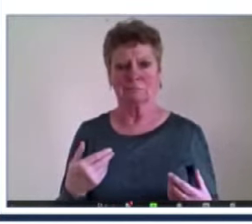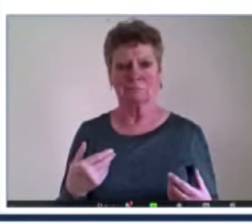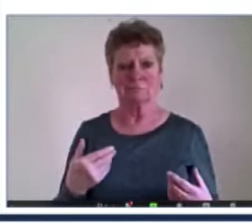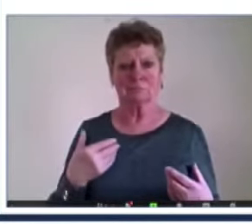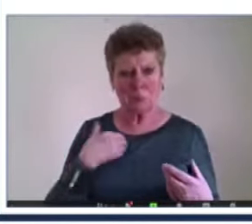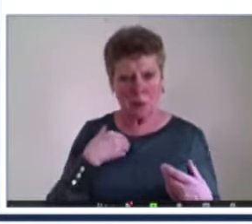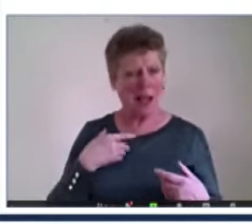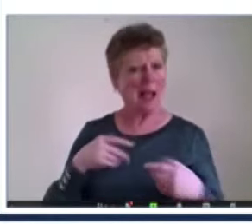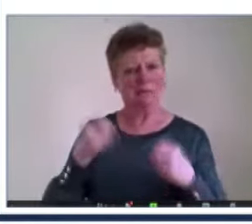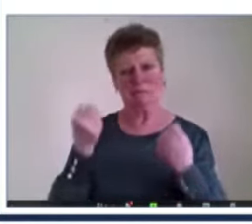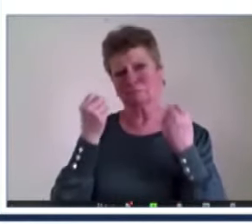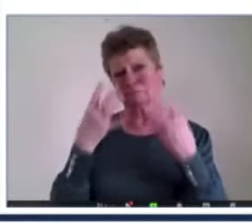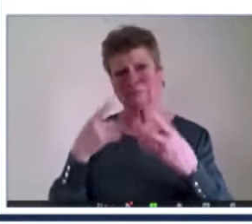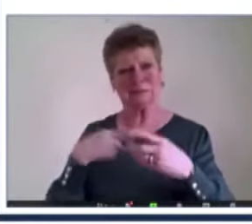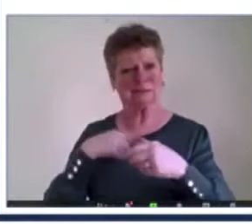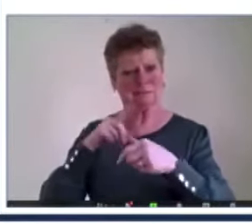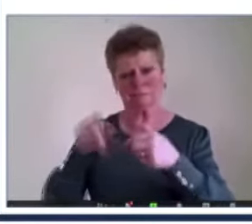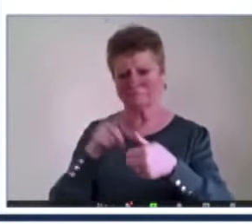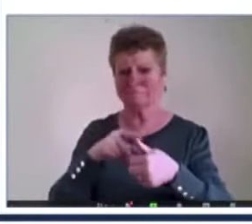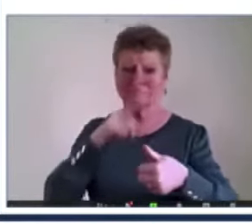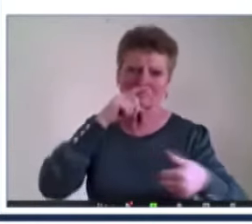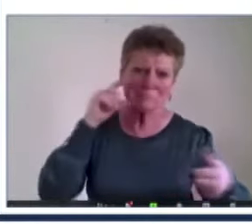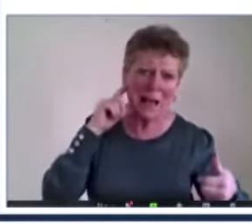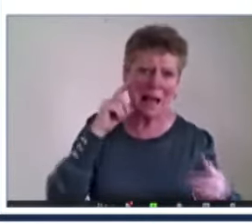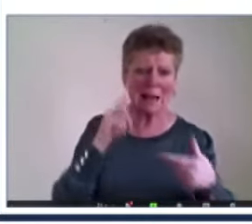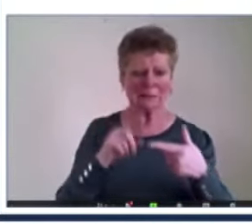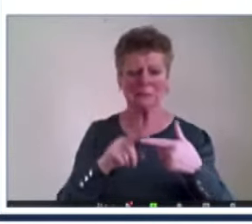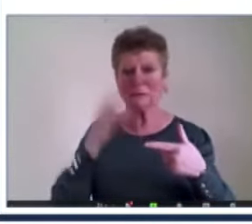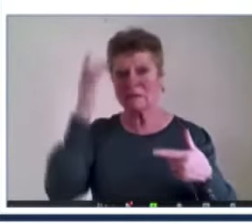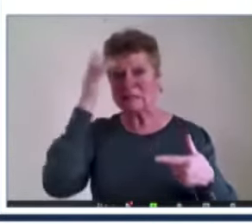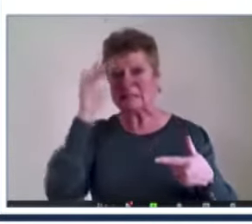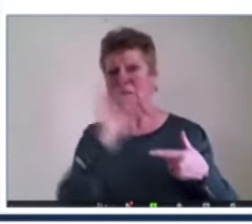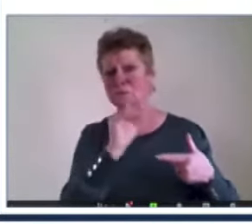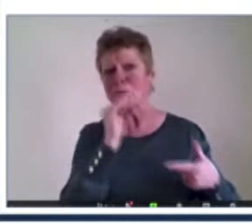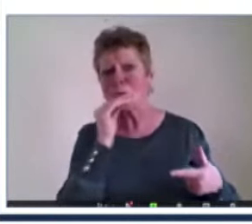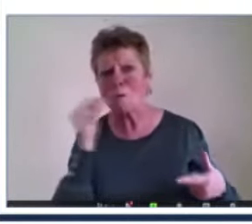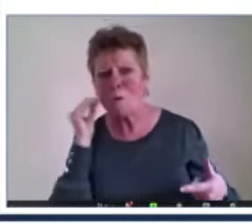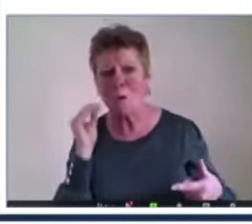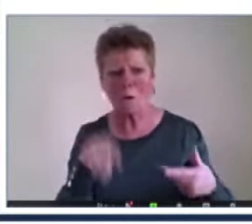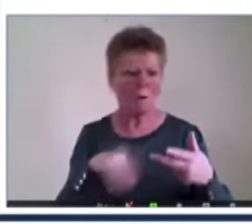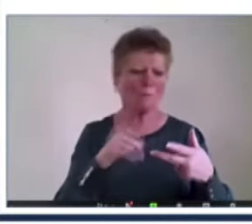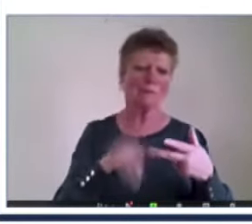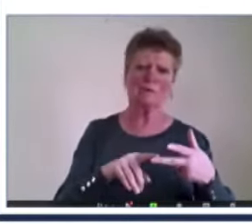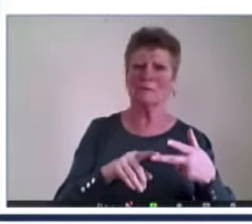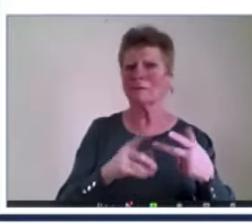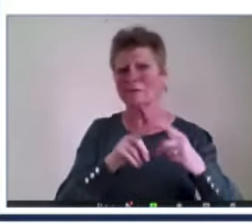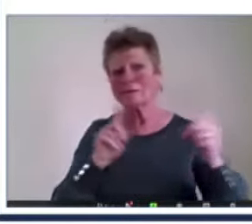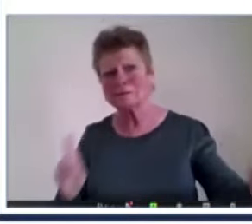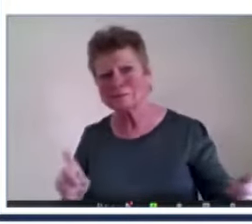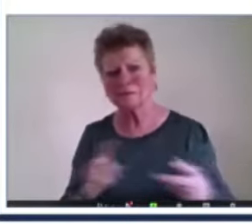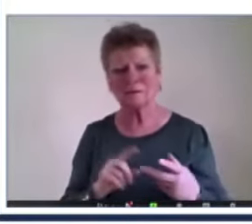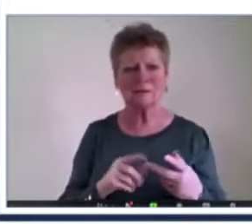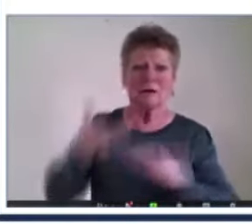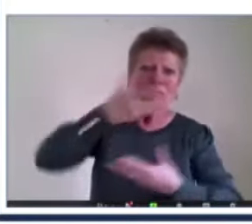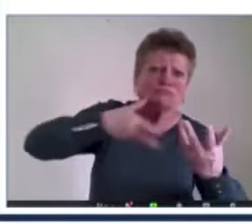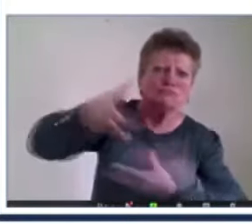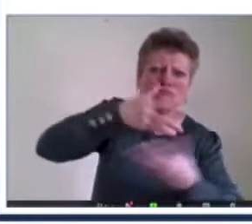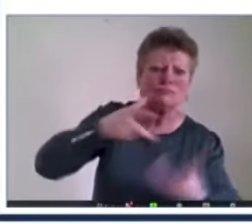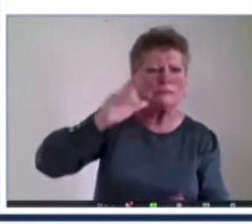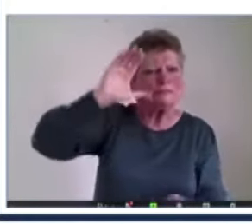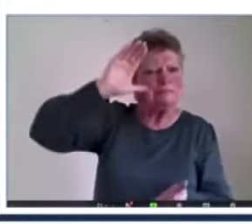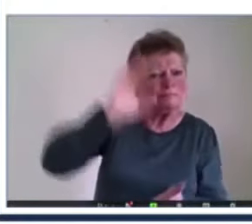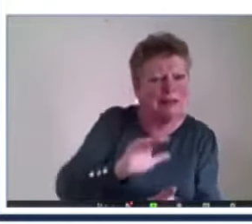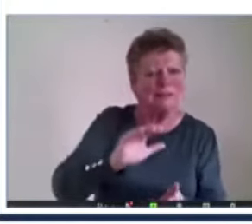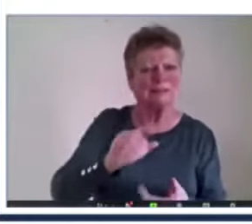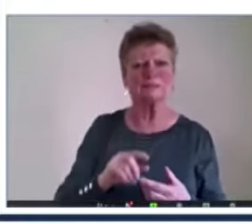protect us, everything we've outlined: masking, staying home if you're sick, all those other measures, limiting your social activities, social circles.